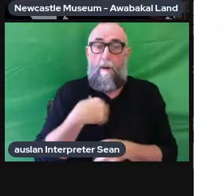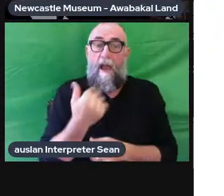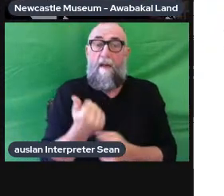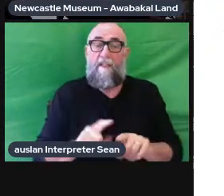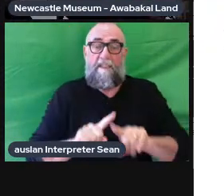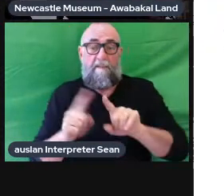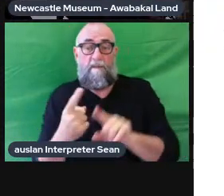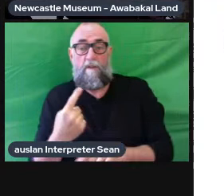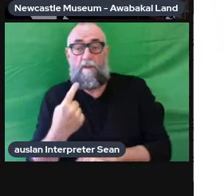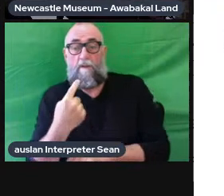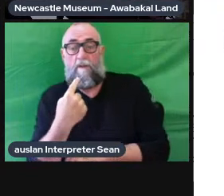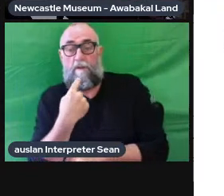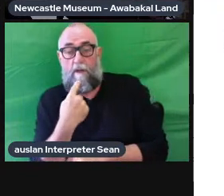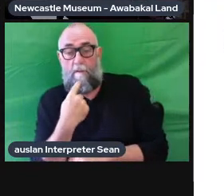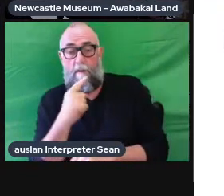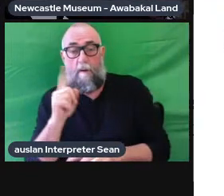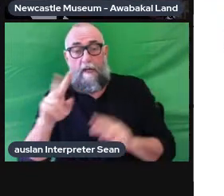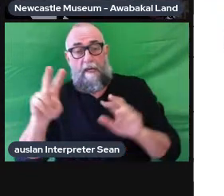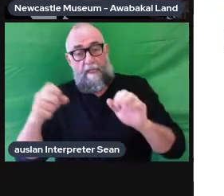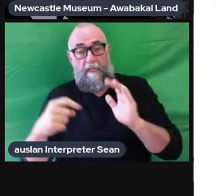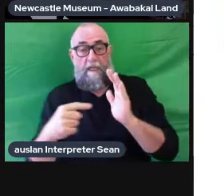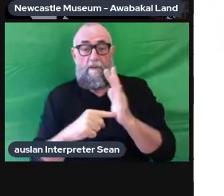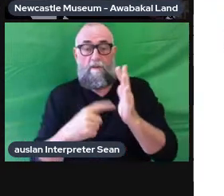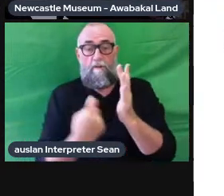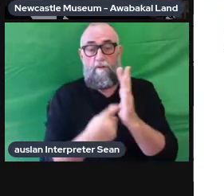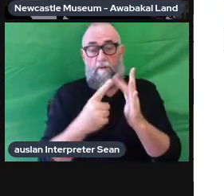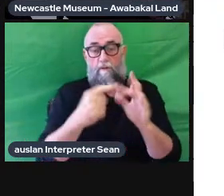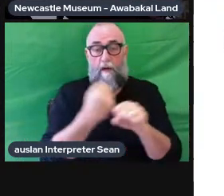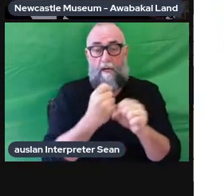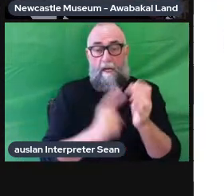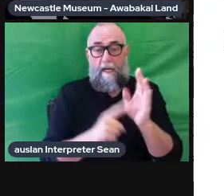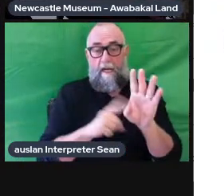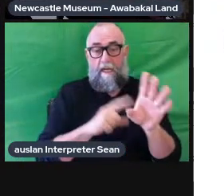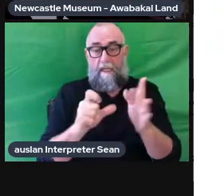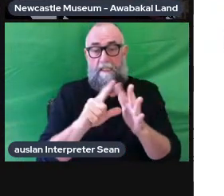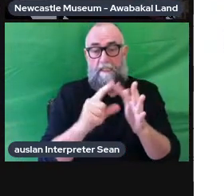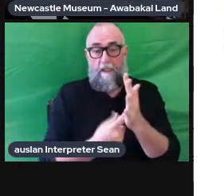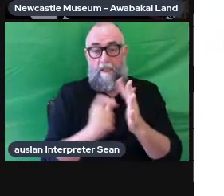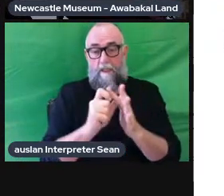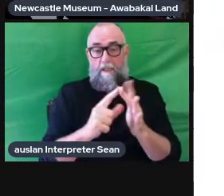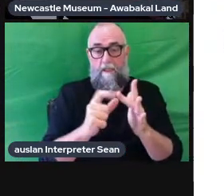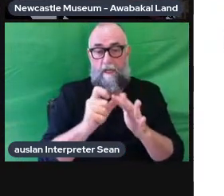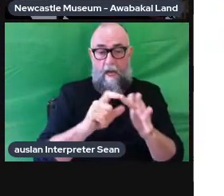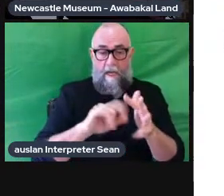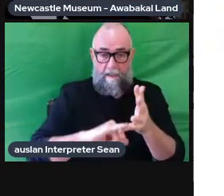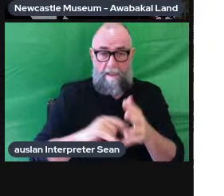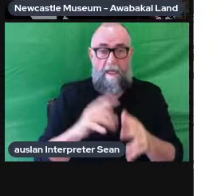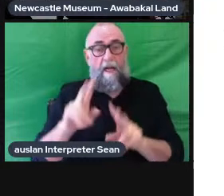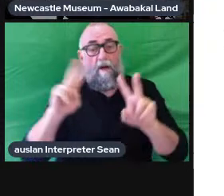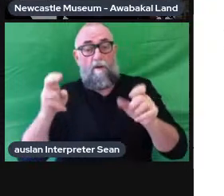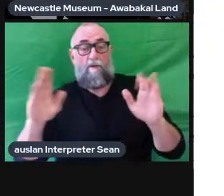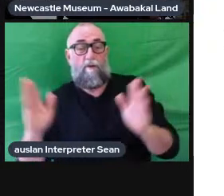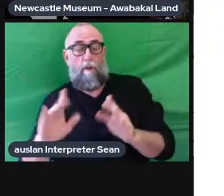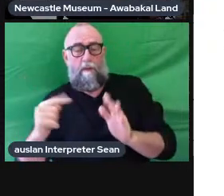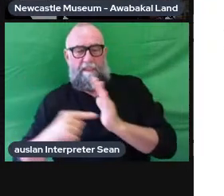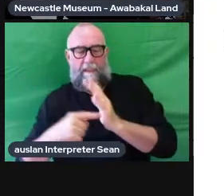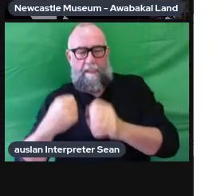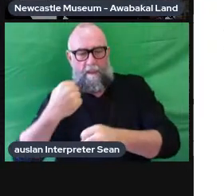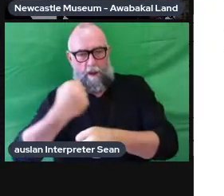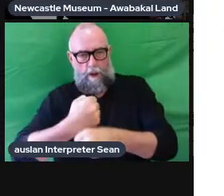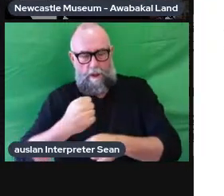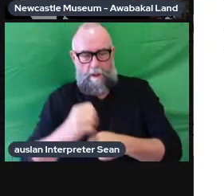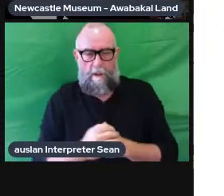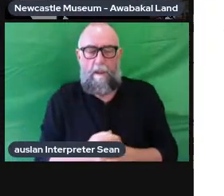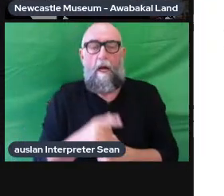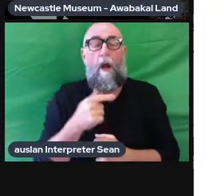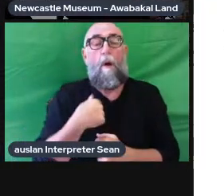which we recognise as TG on your blood test results, and we want to keep those down. Now, in every individual, when we do a